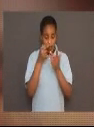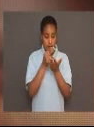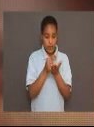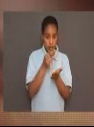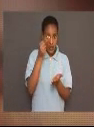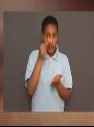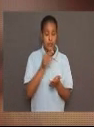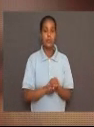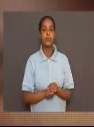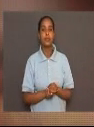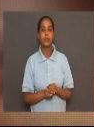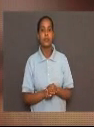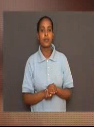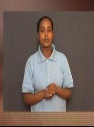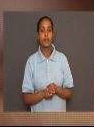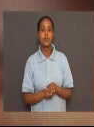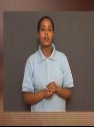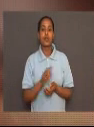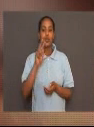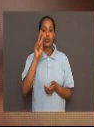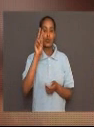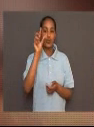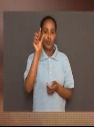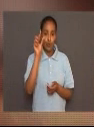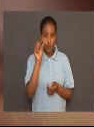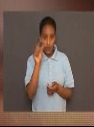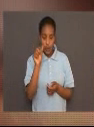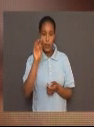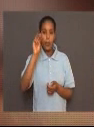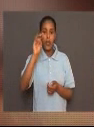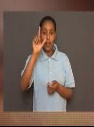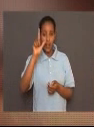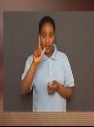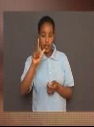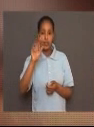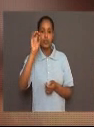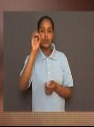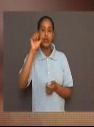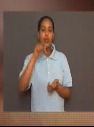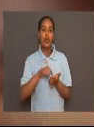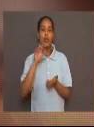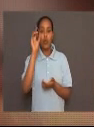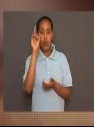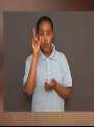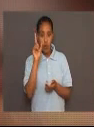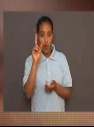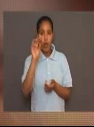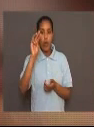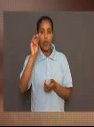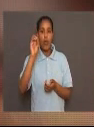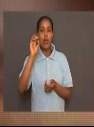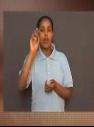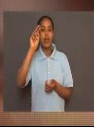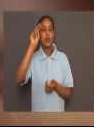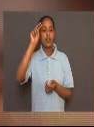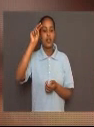beaker, and 20 milliliters of 0.1 molar nitric